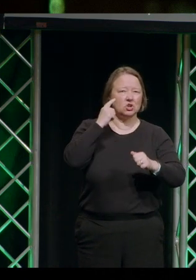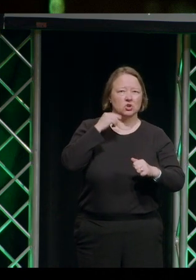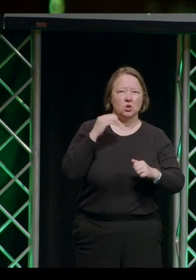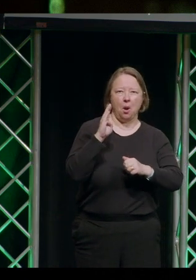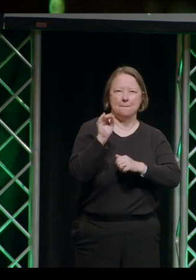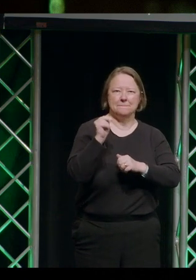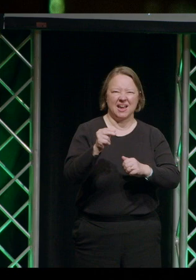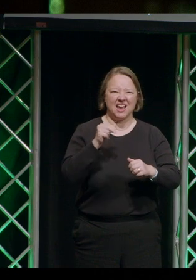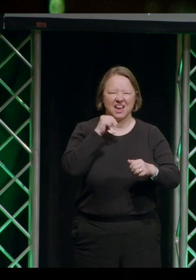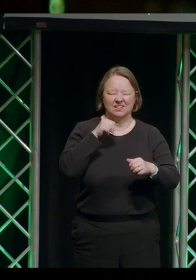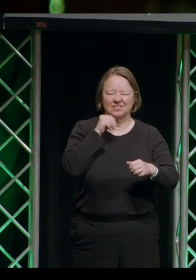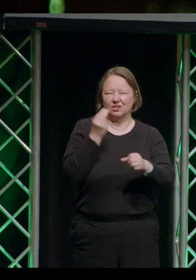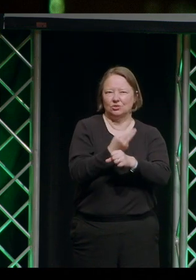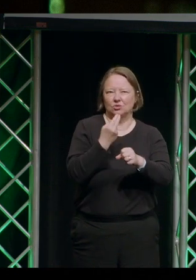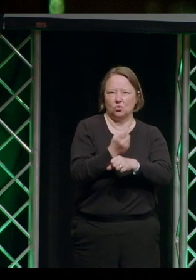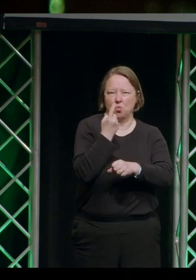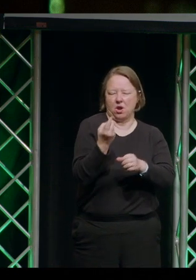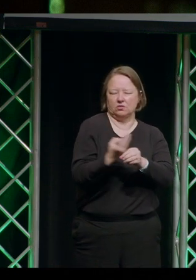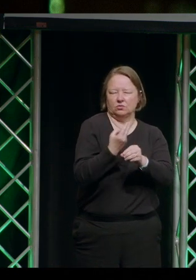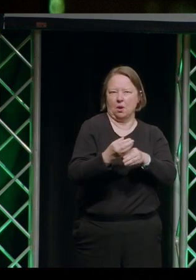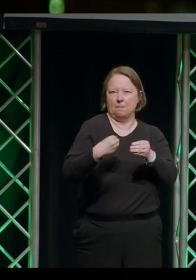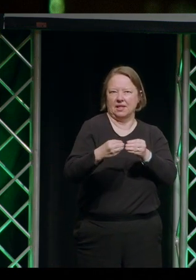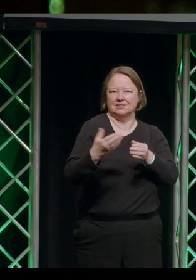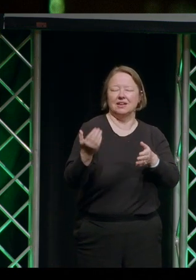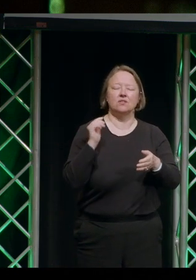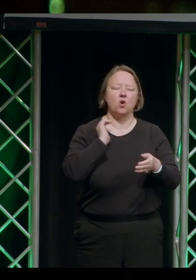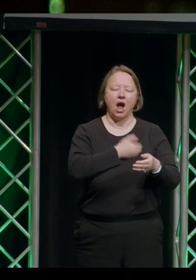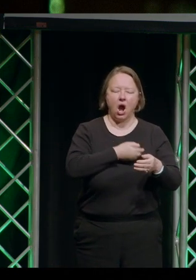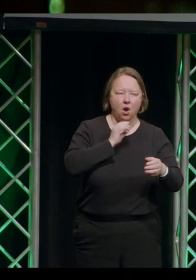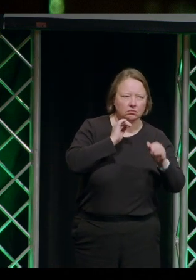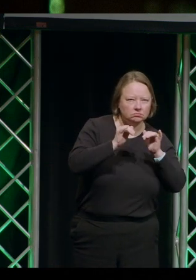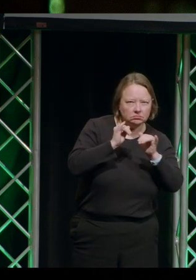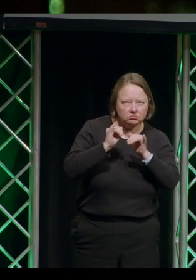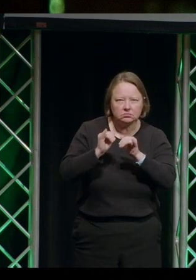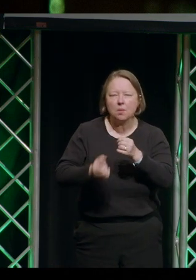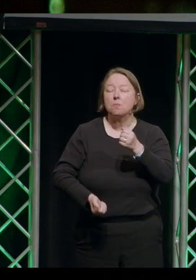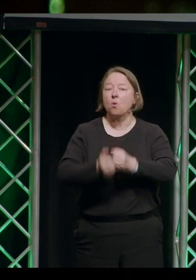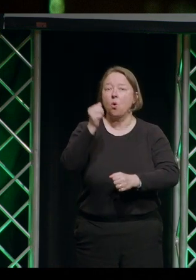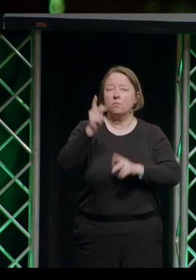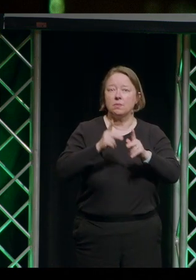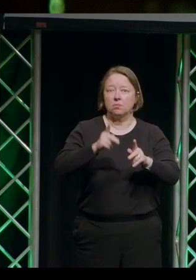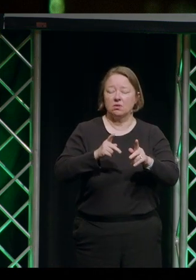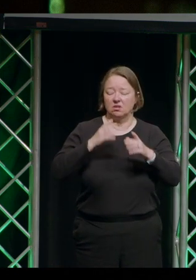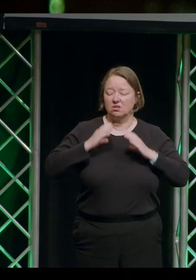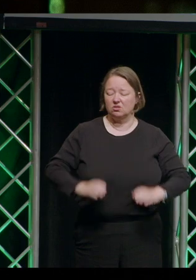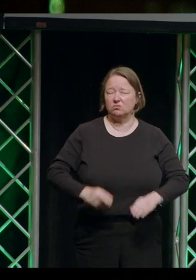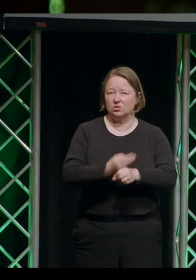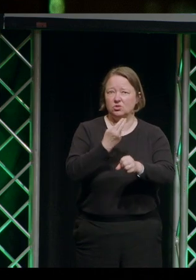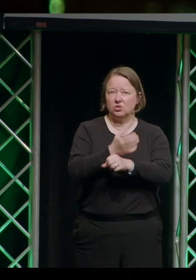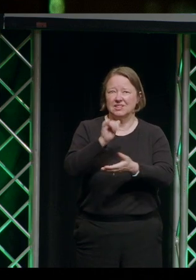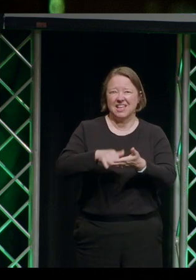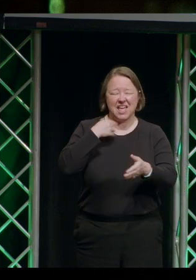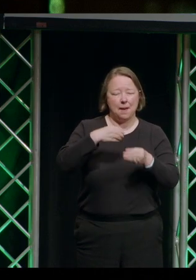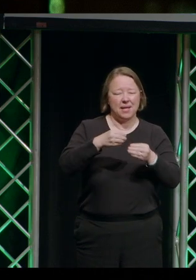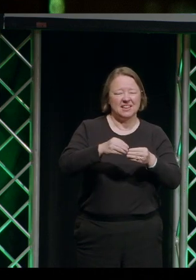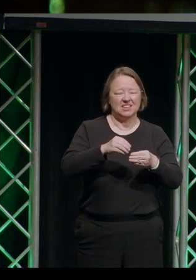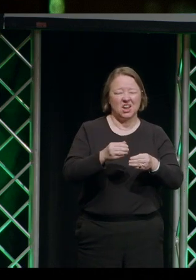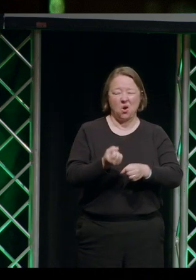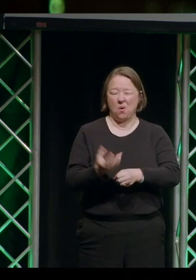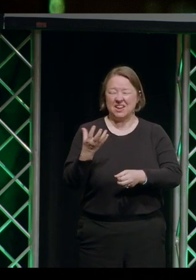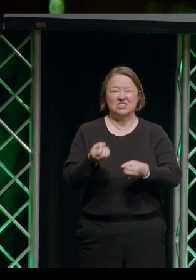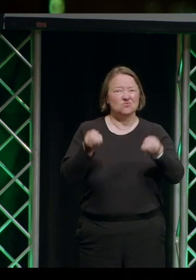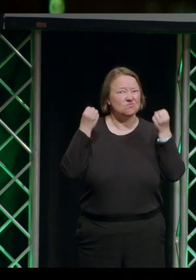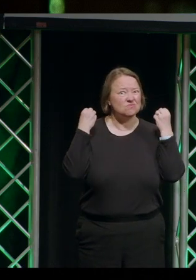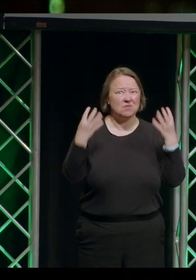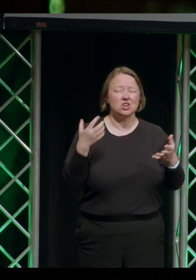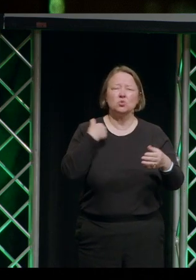single-use plastics. And according to consumer interviews, there is a majority of consumers that agree that plastic waste is excessive. We need